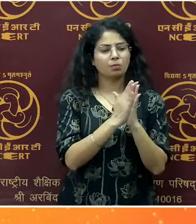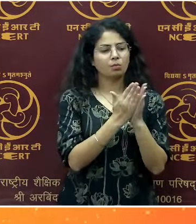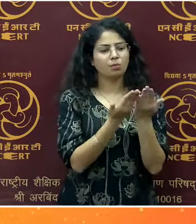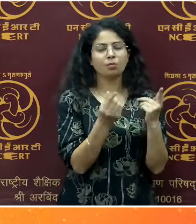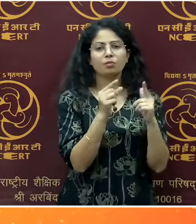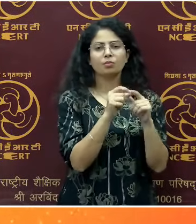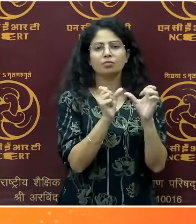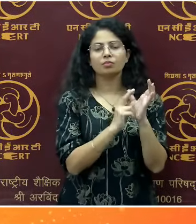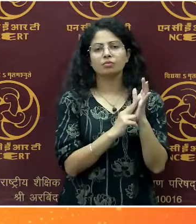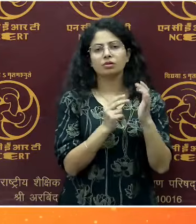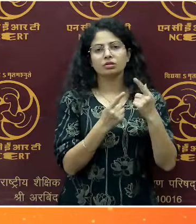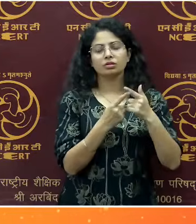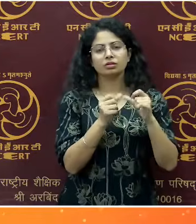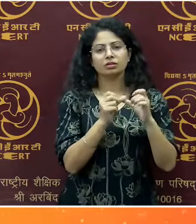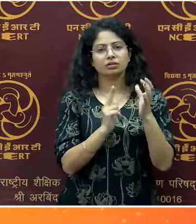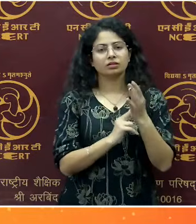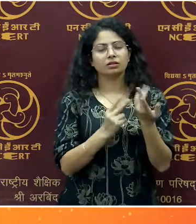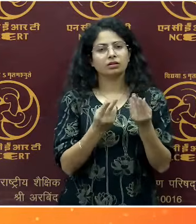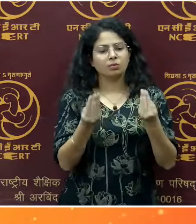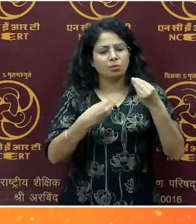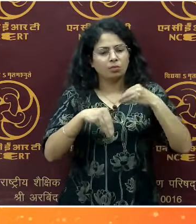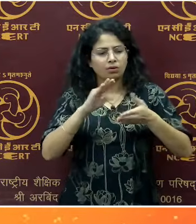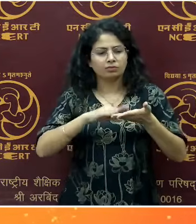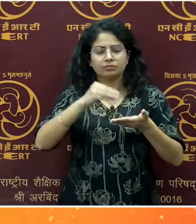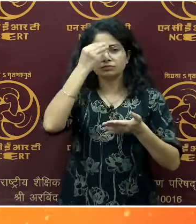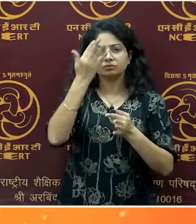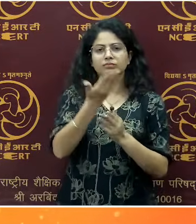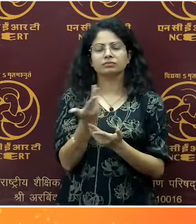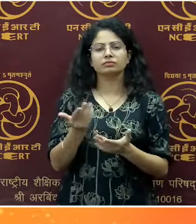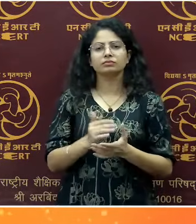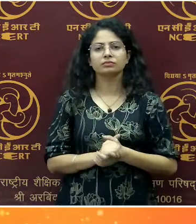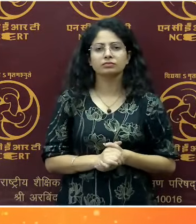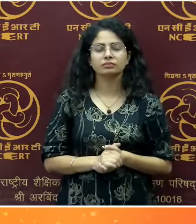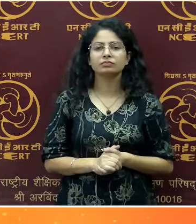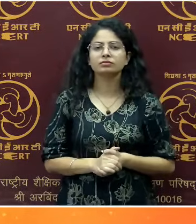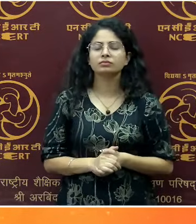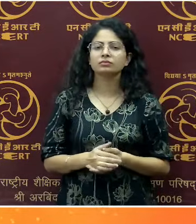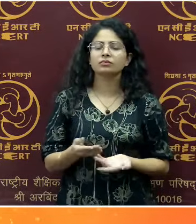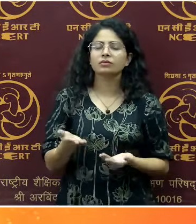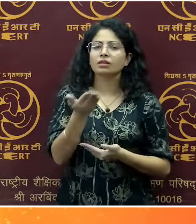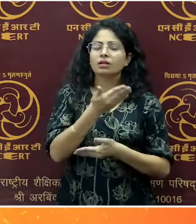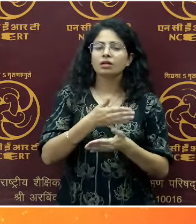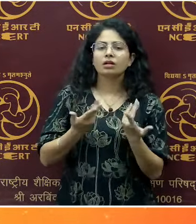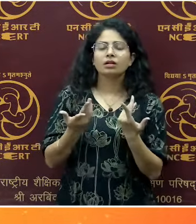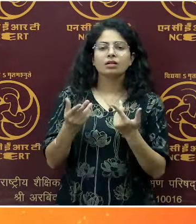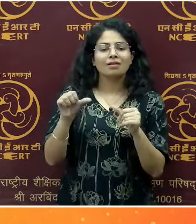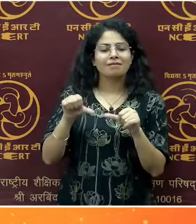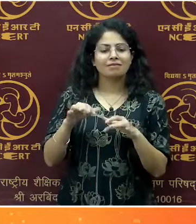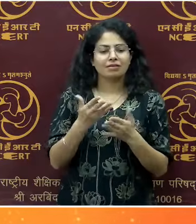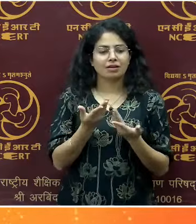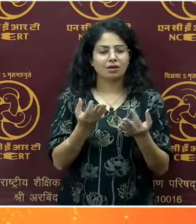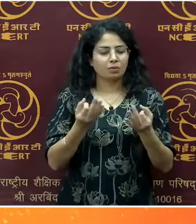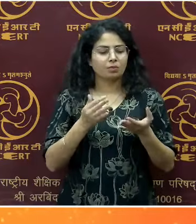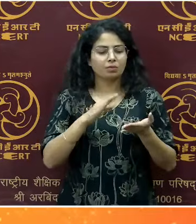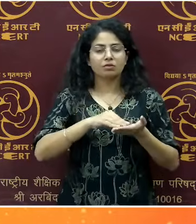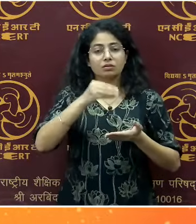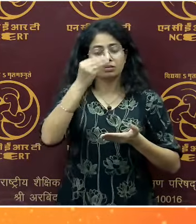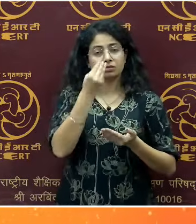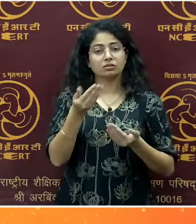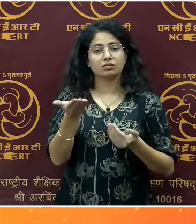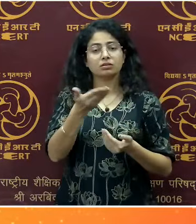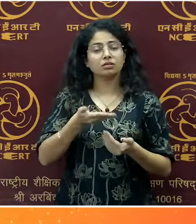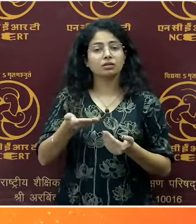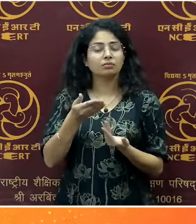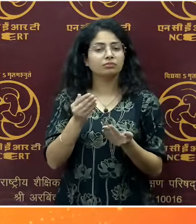and what our children can learn from such stories? As you have never felt that you are learning something new. You are just, hearing